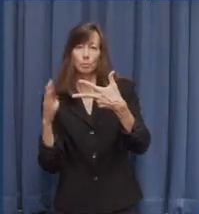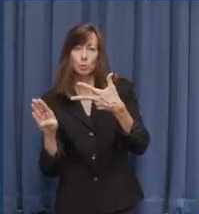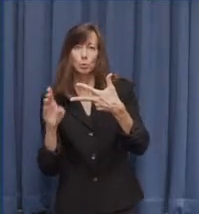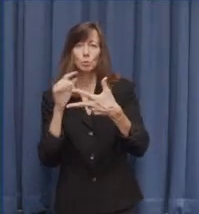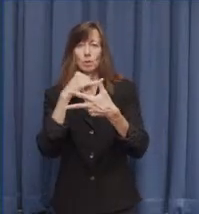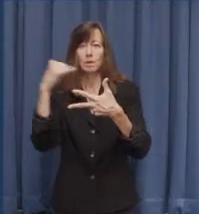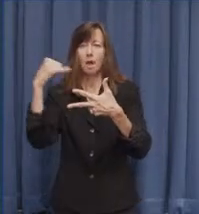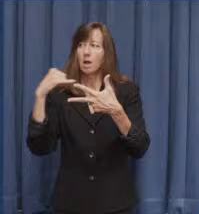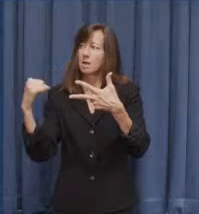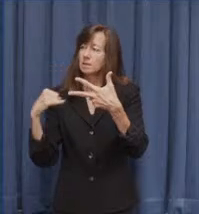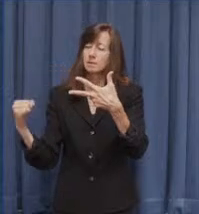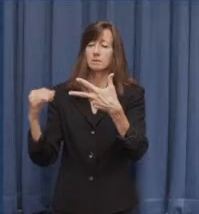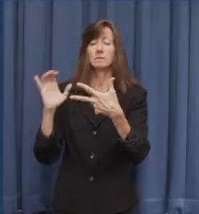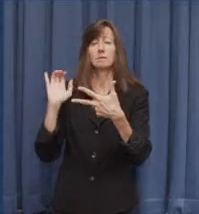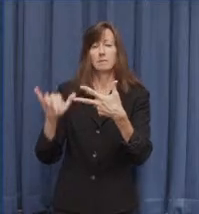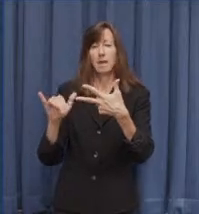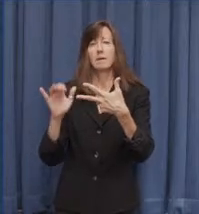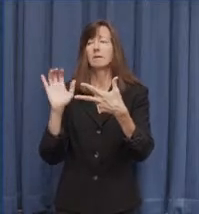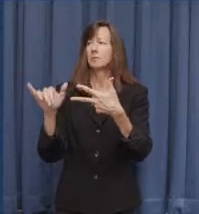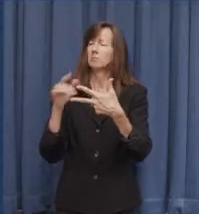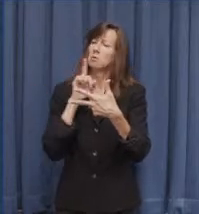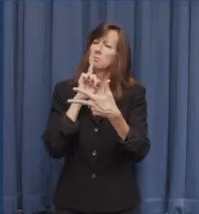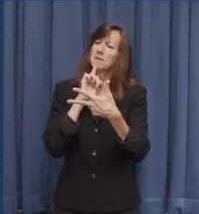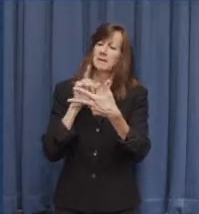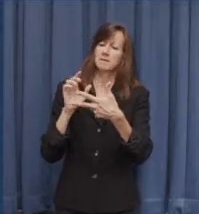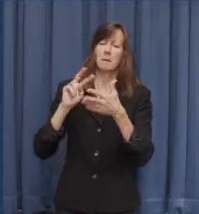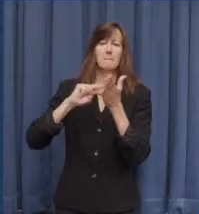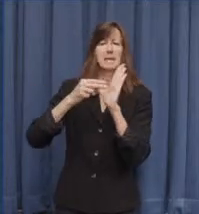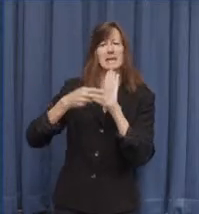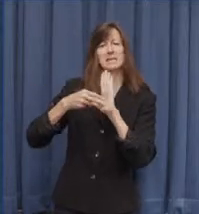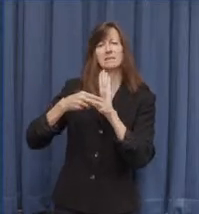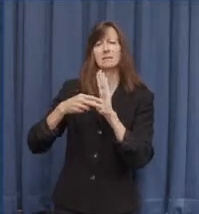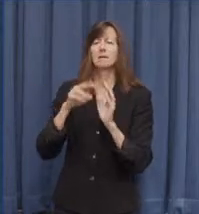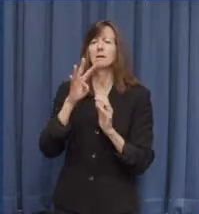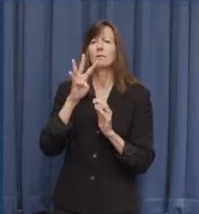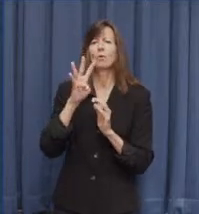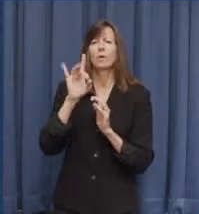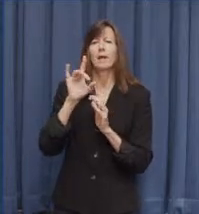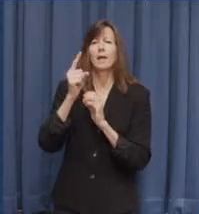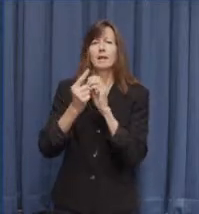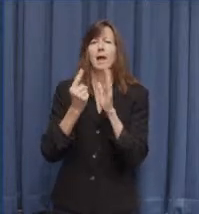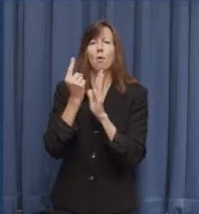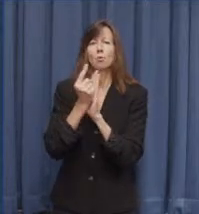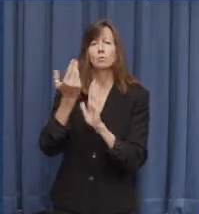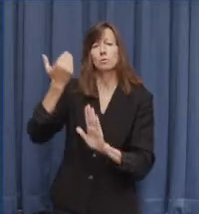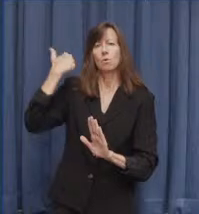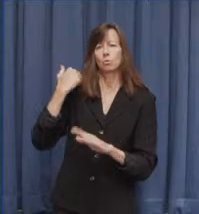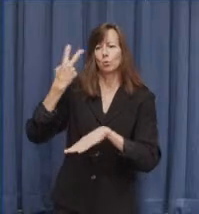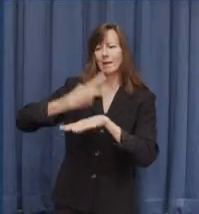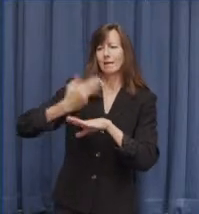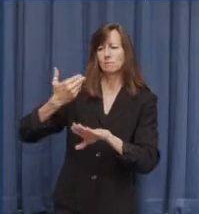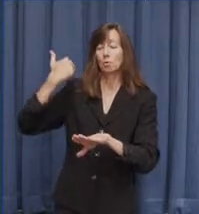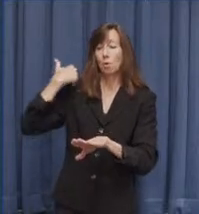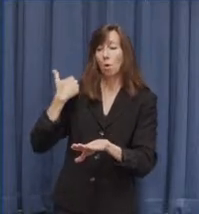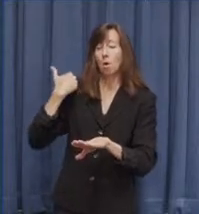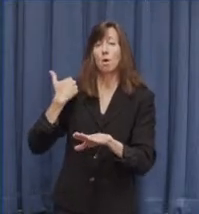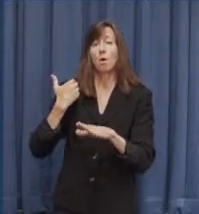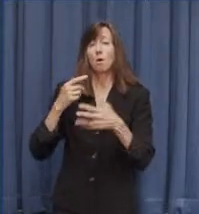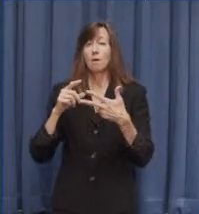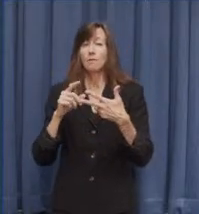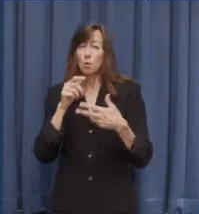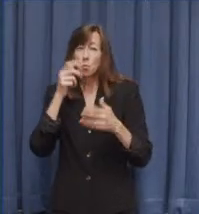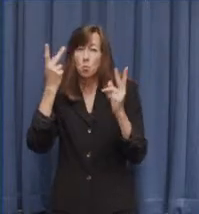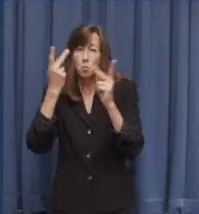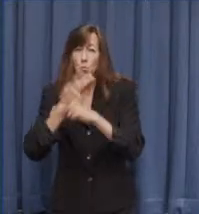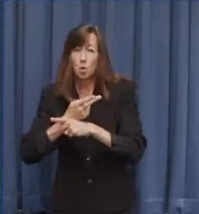still basically holding what we were 48 hours ago. If you look out 10 days, the worst case projection would have us at